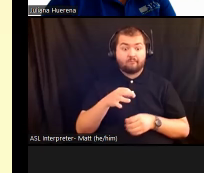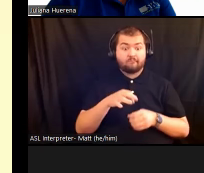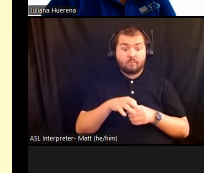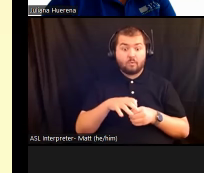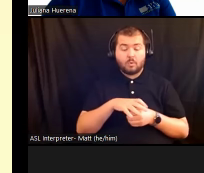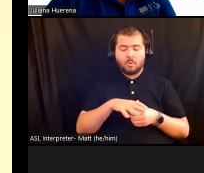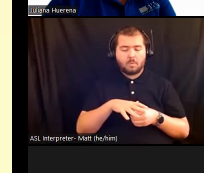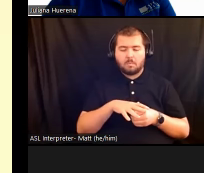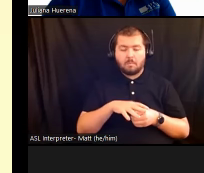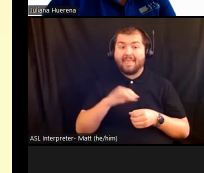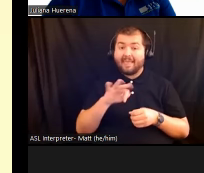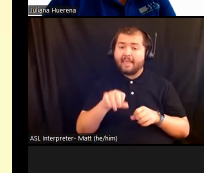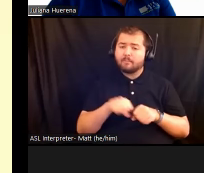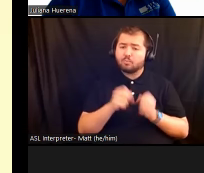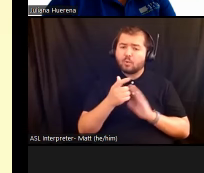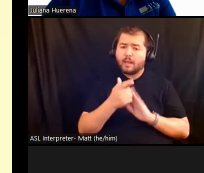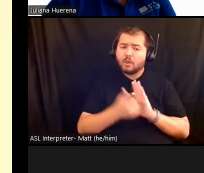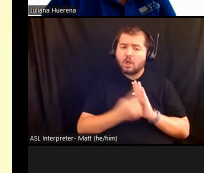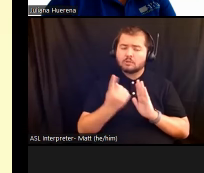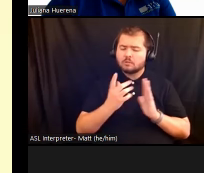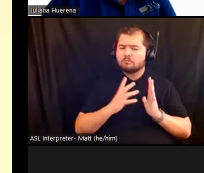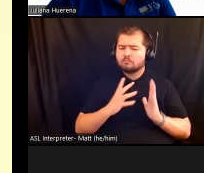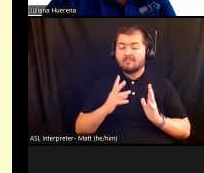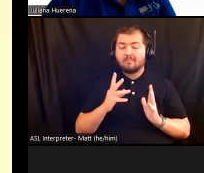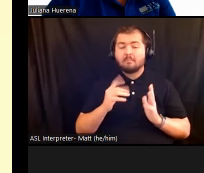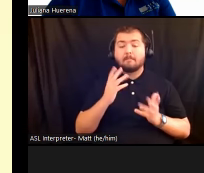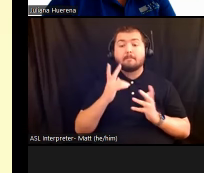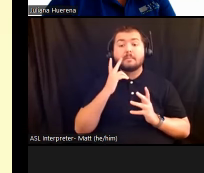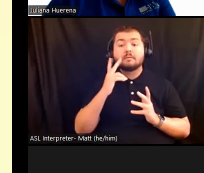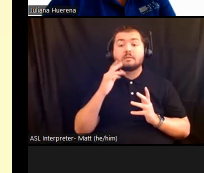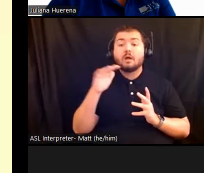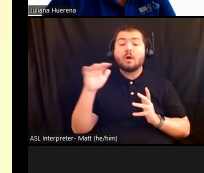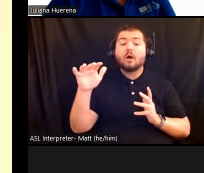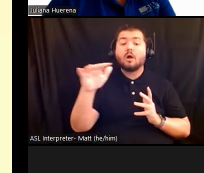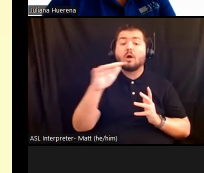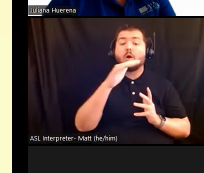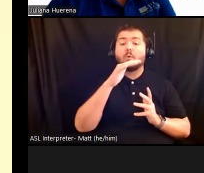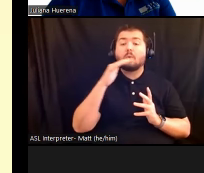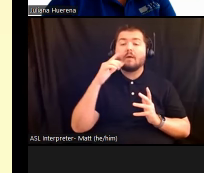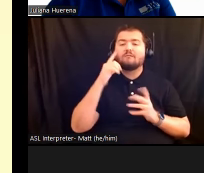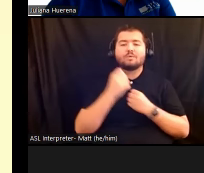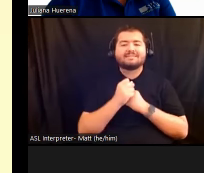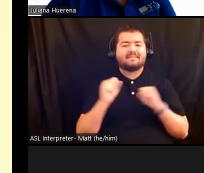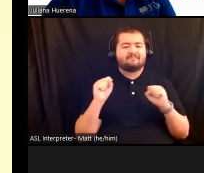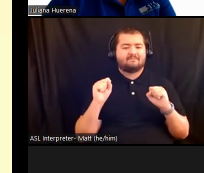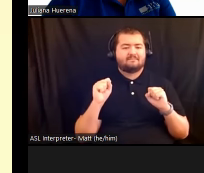calls something. But police, you may see them around the polling location for safety purposes.